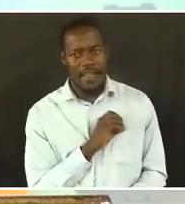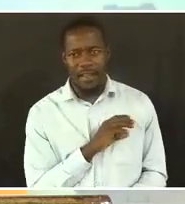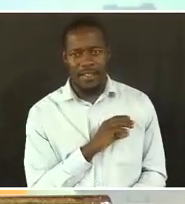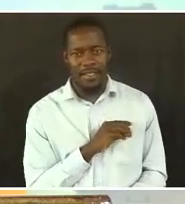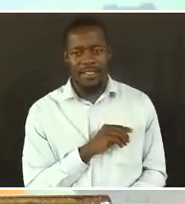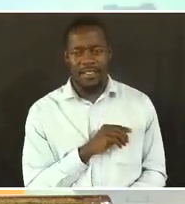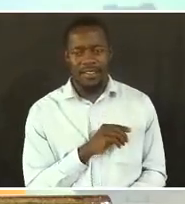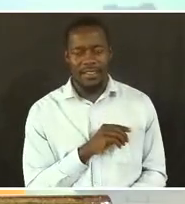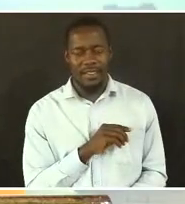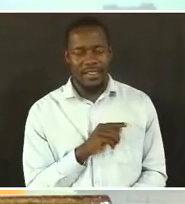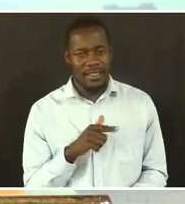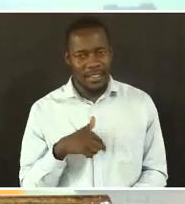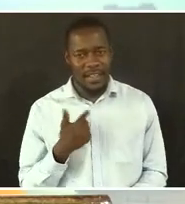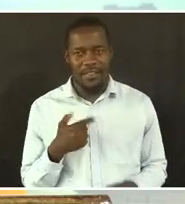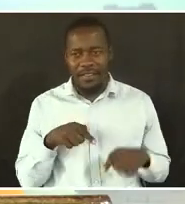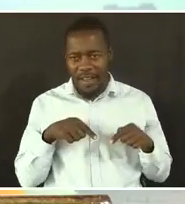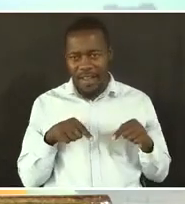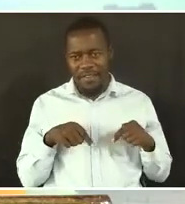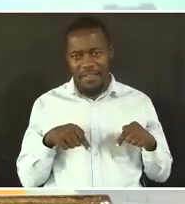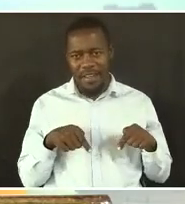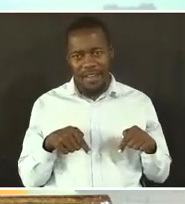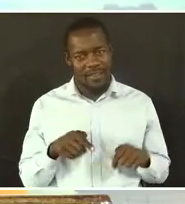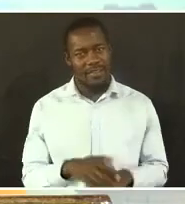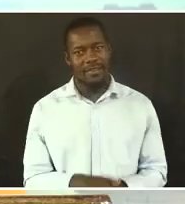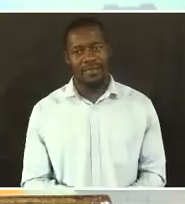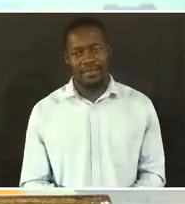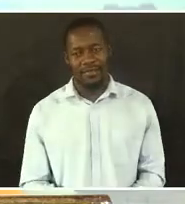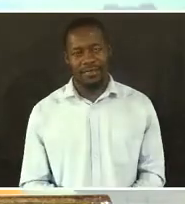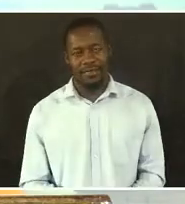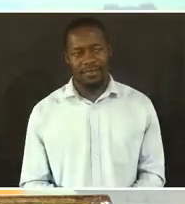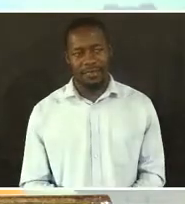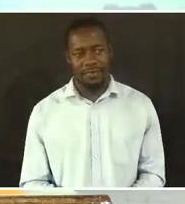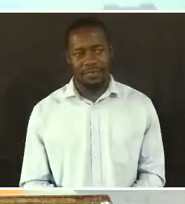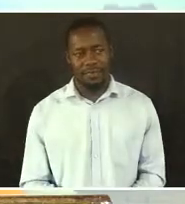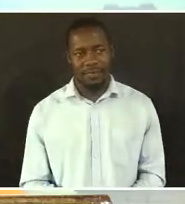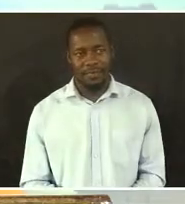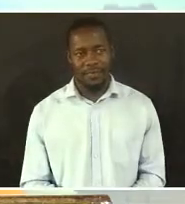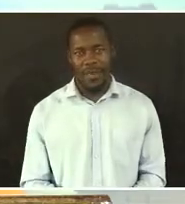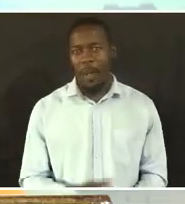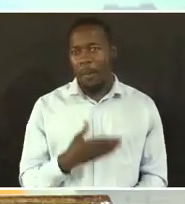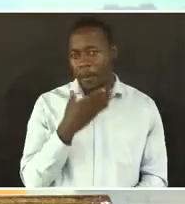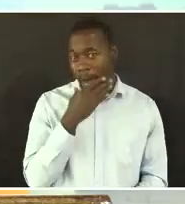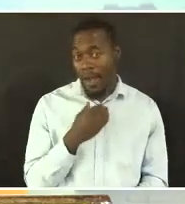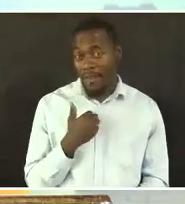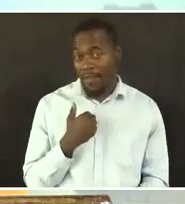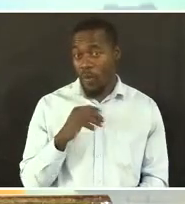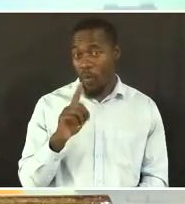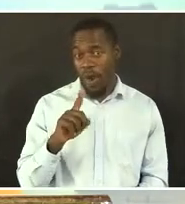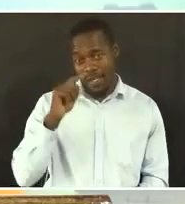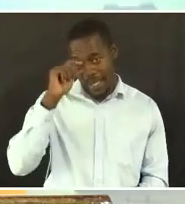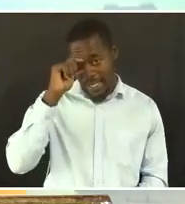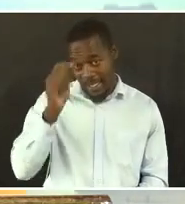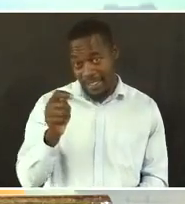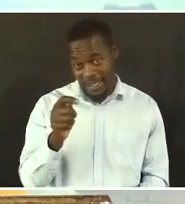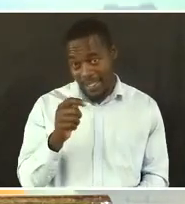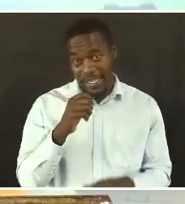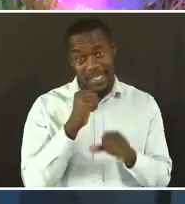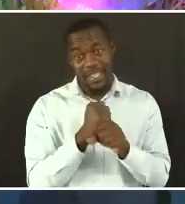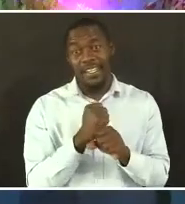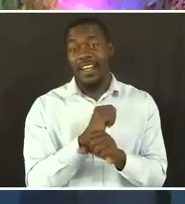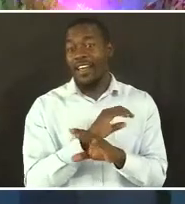one. Even if I don't have time, this one I have to explain. The reason the man who had 1 talent did nothing, he was